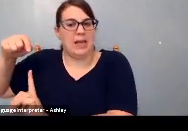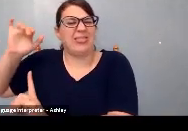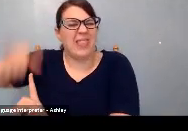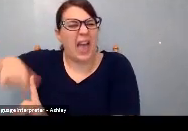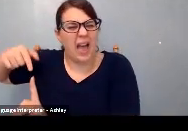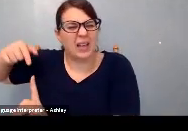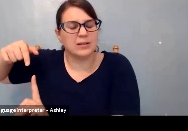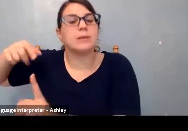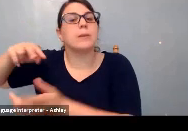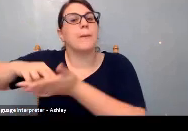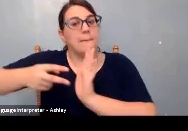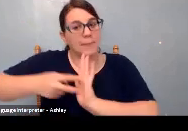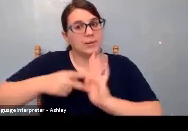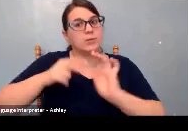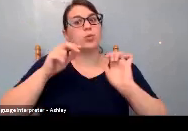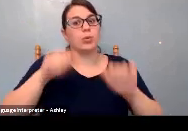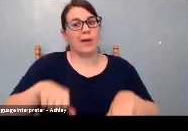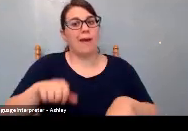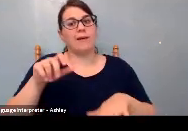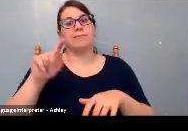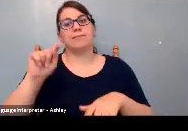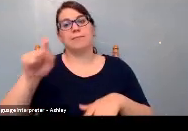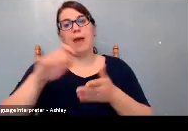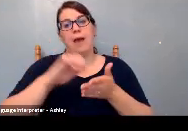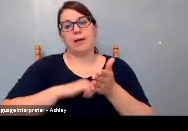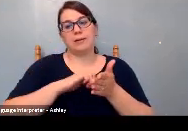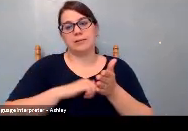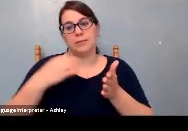we talked about, including the tax benefits.